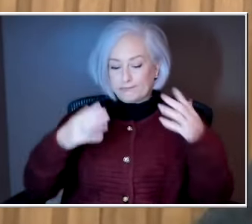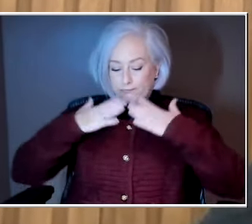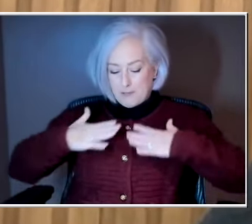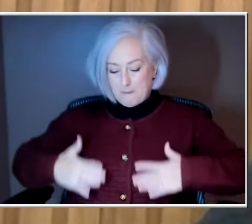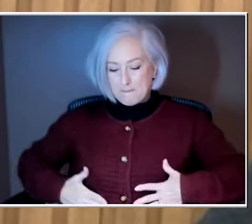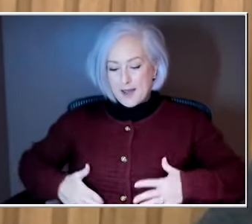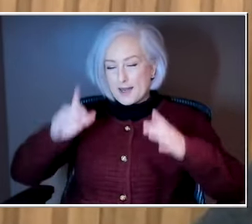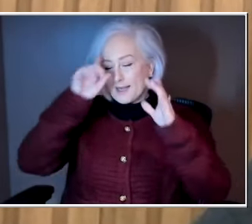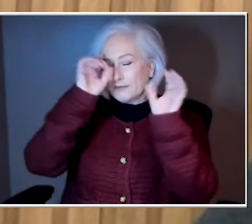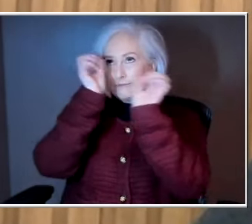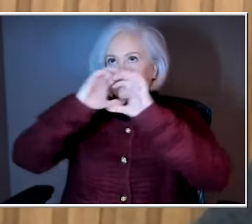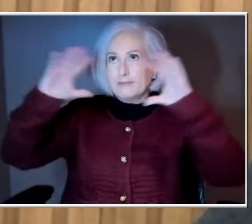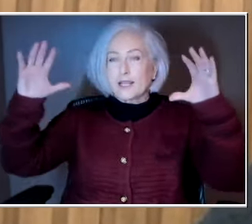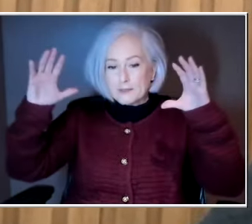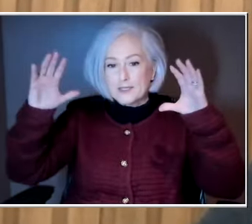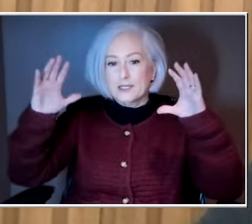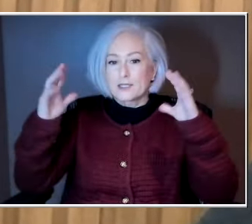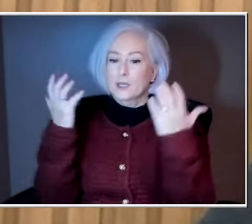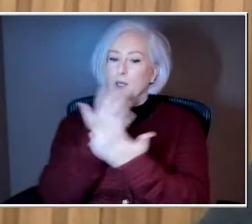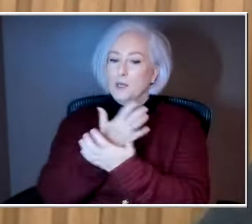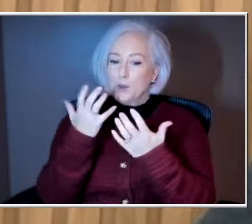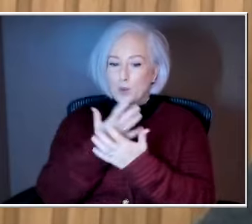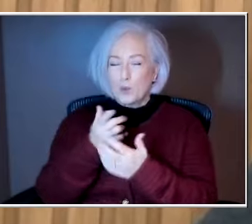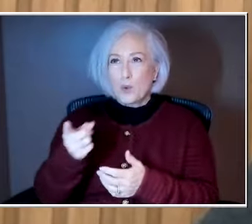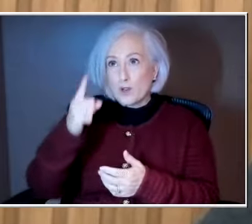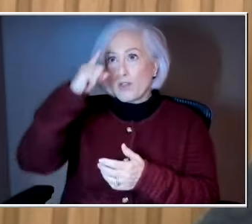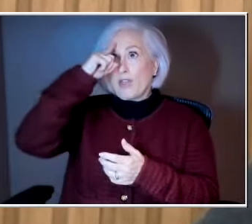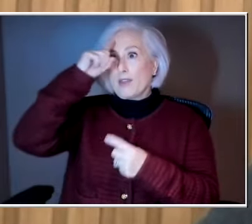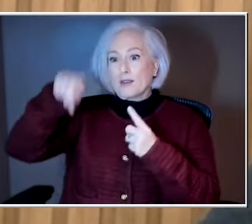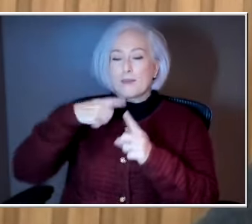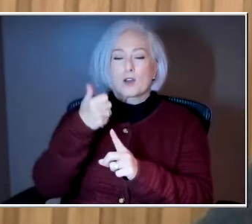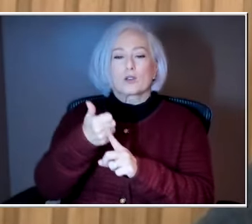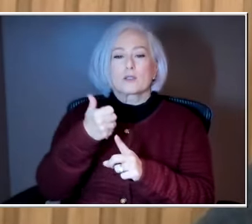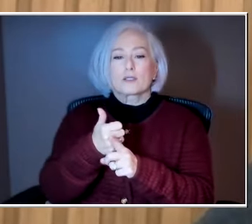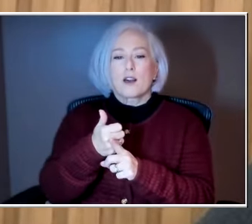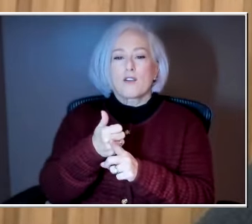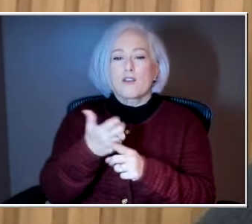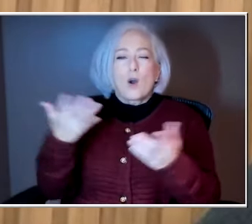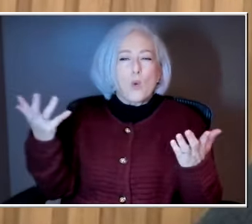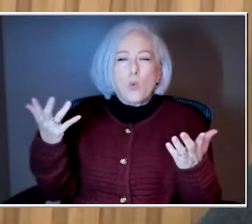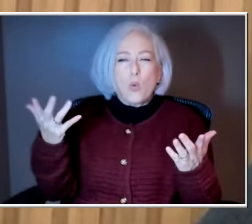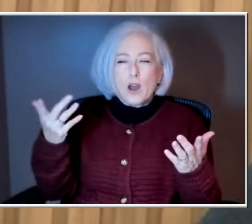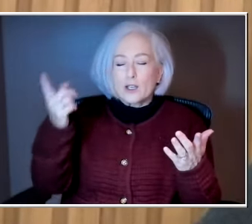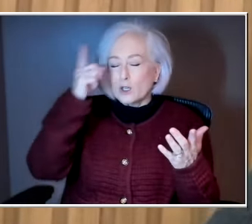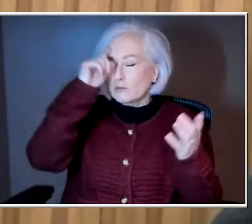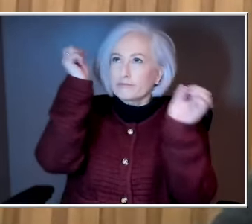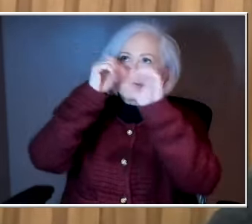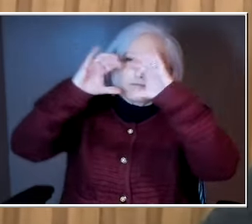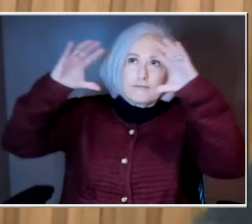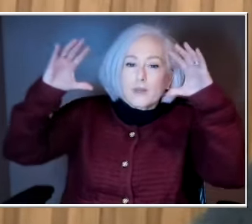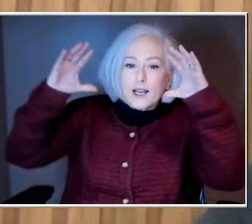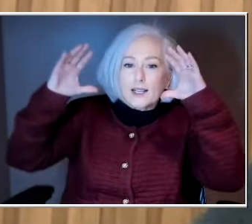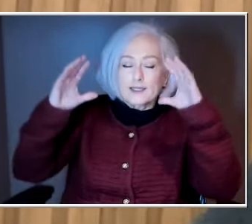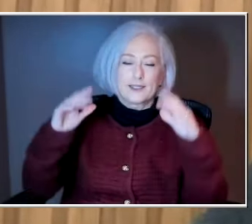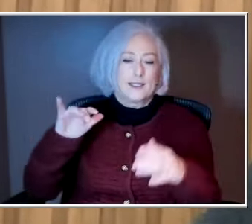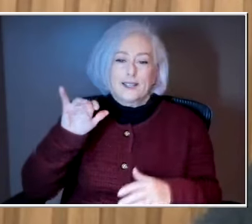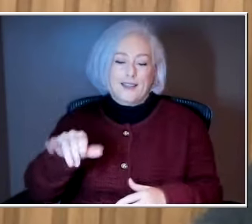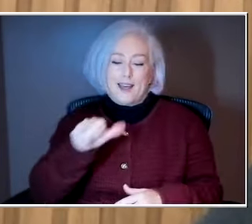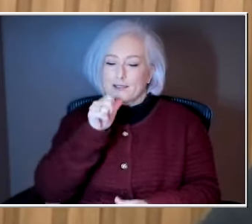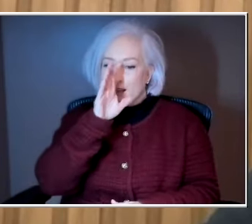thoughts, images, emotions that show up when we think about ourselves. And that's not a straightforward process when it comes to the surgery. So that's another big area